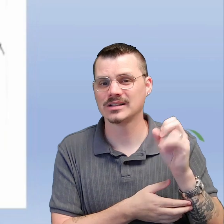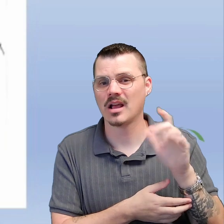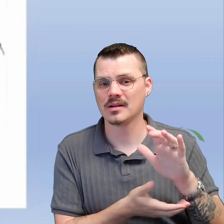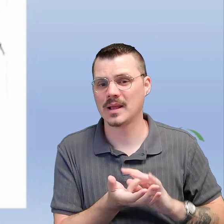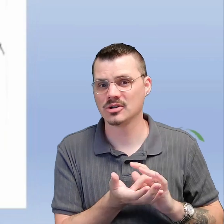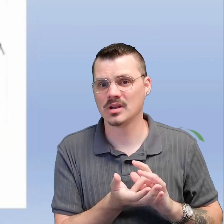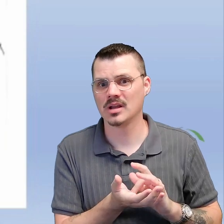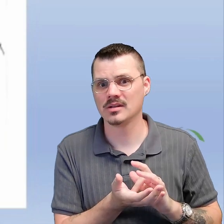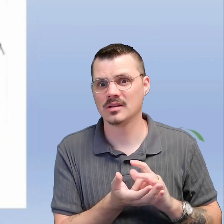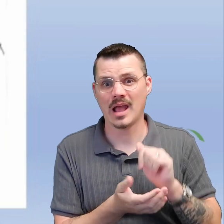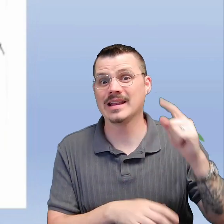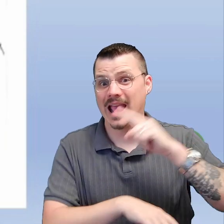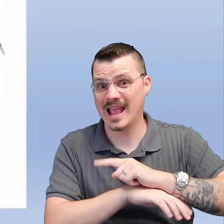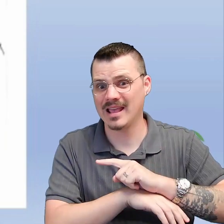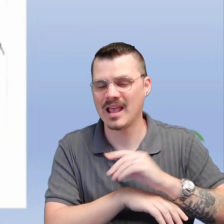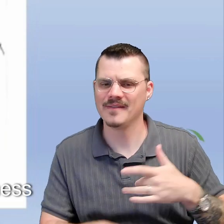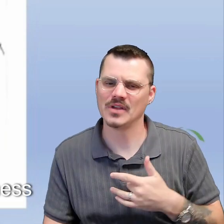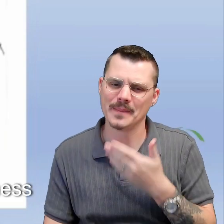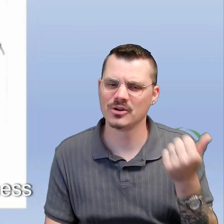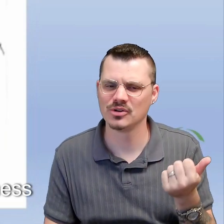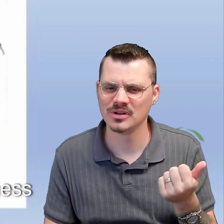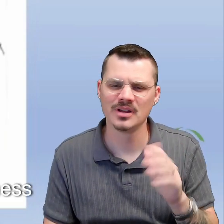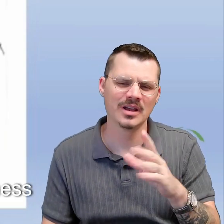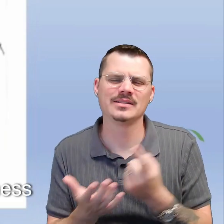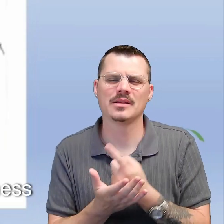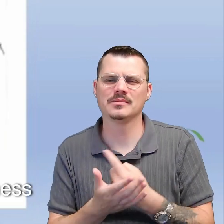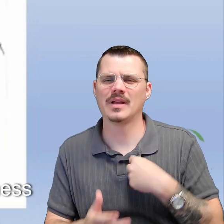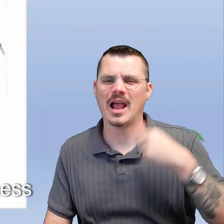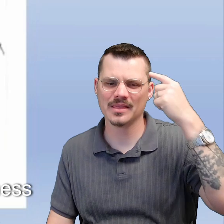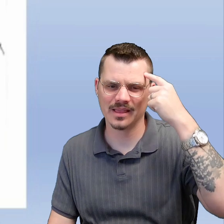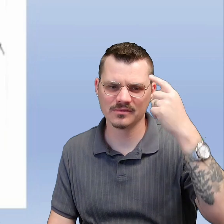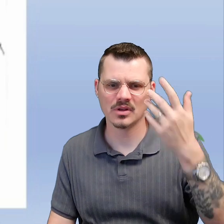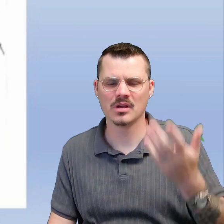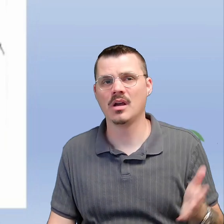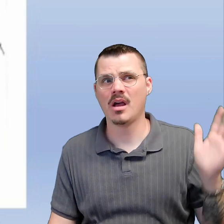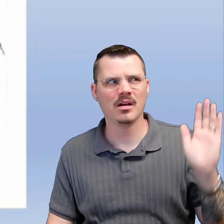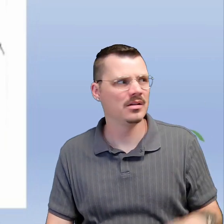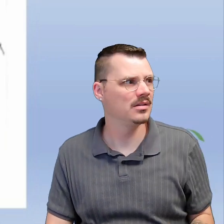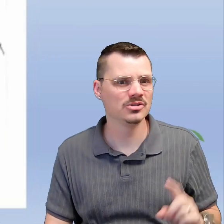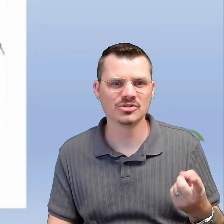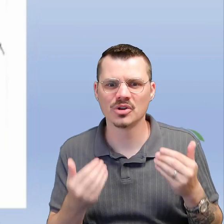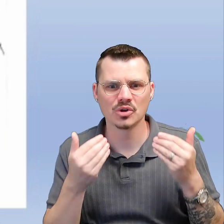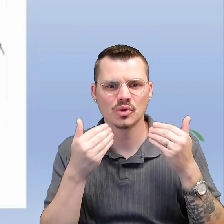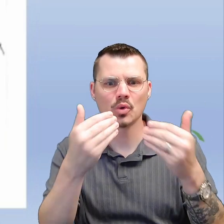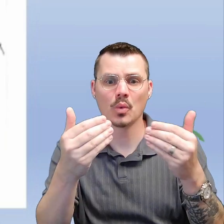day, and they feel better. And sometimes I think, oh, for goodness sake, go ahead and